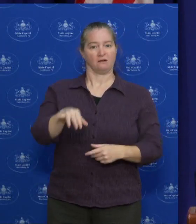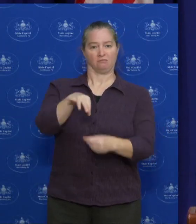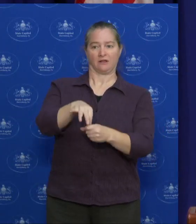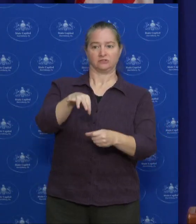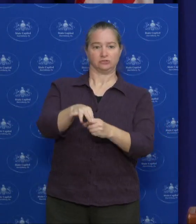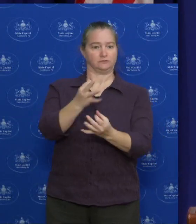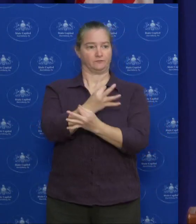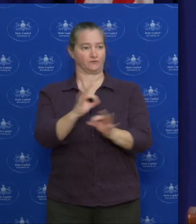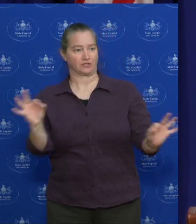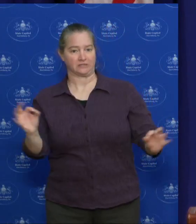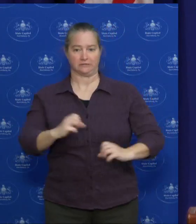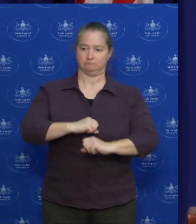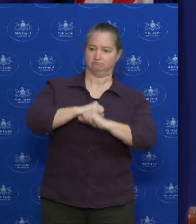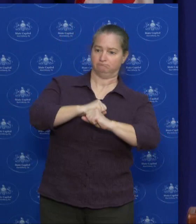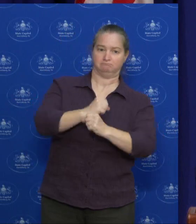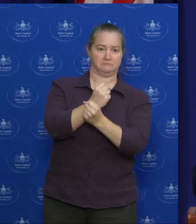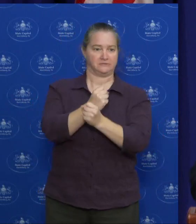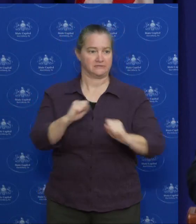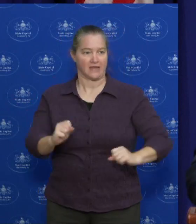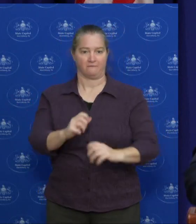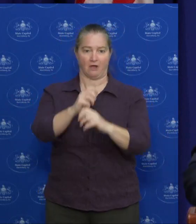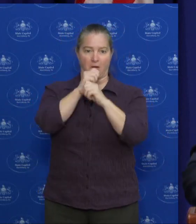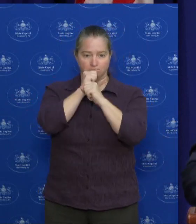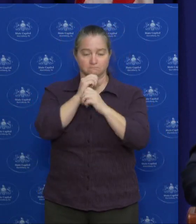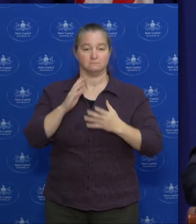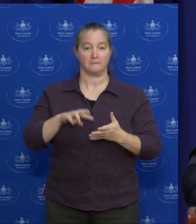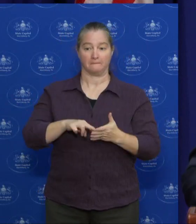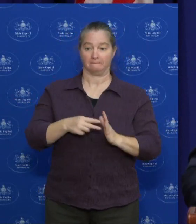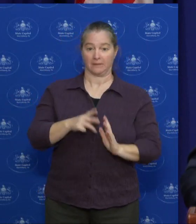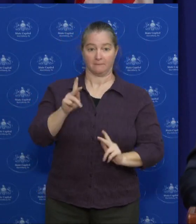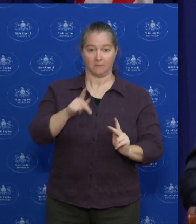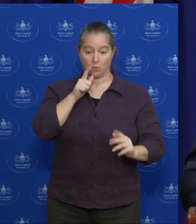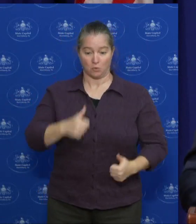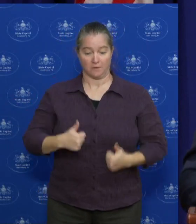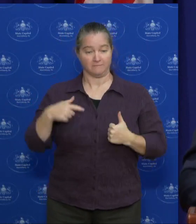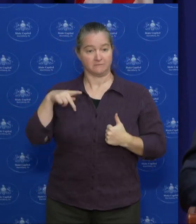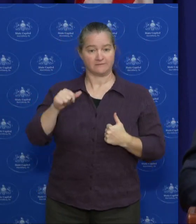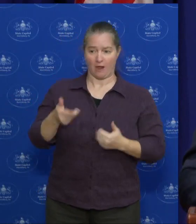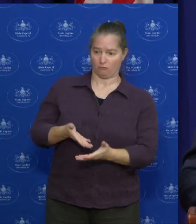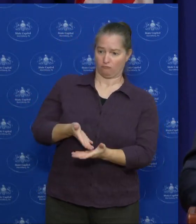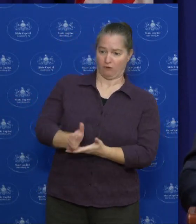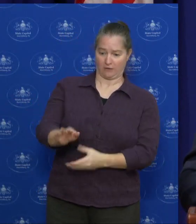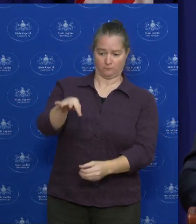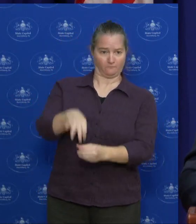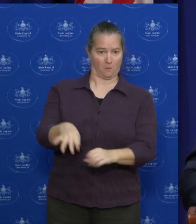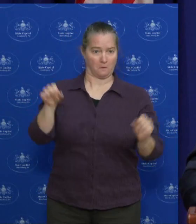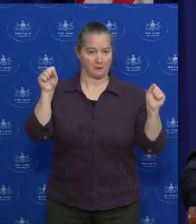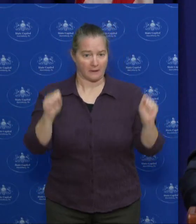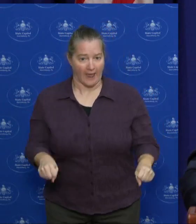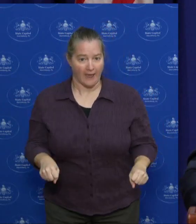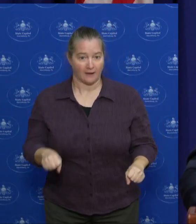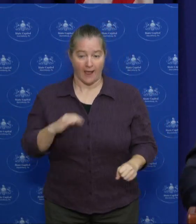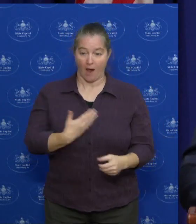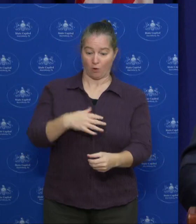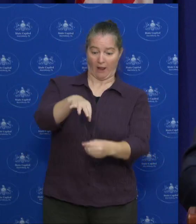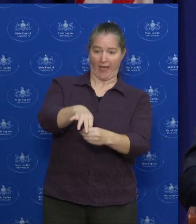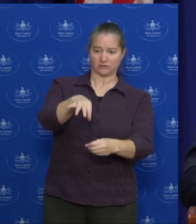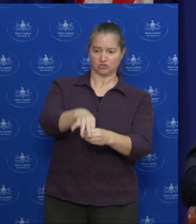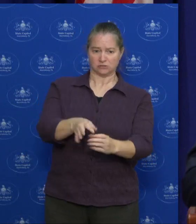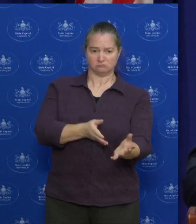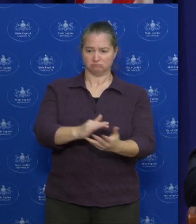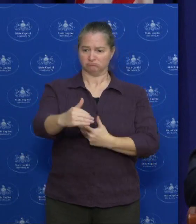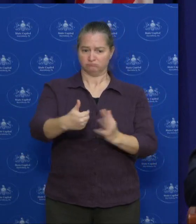includes protecting Pennsylvanians' right to vote, improving the efficiency and transparency of our elections,